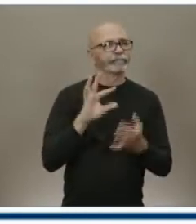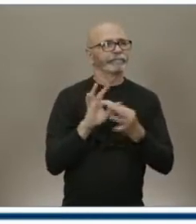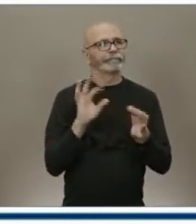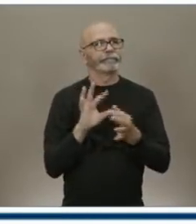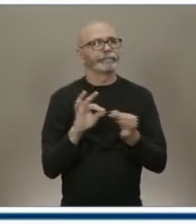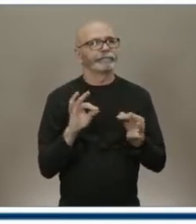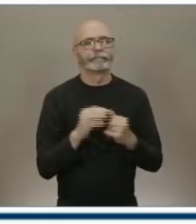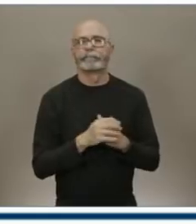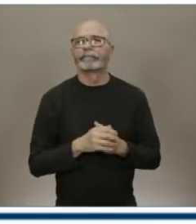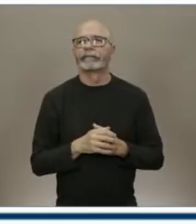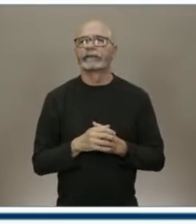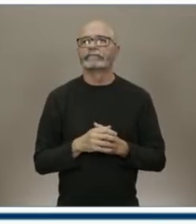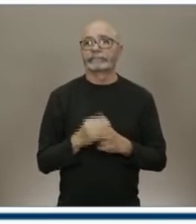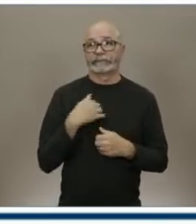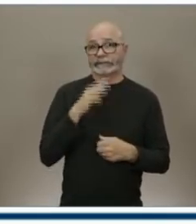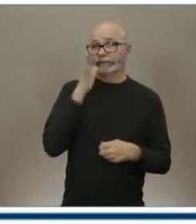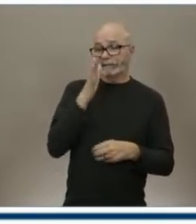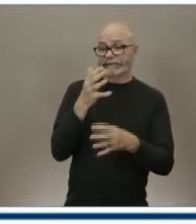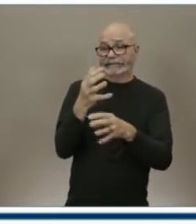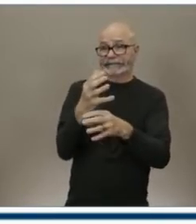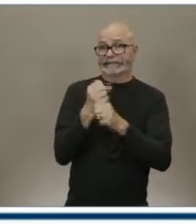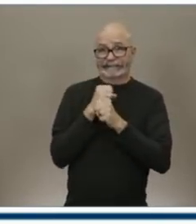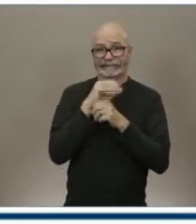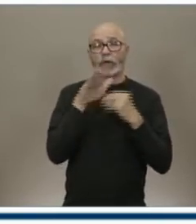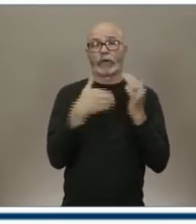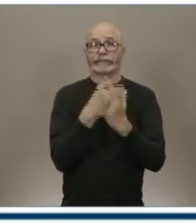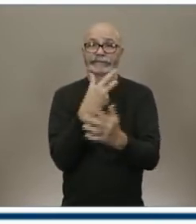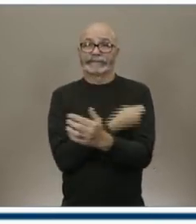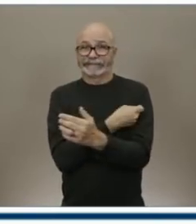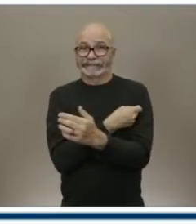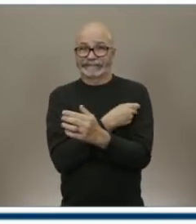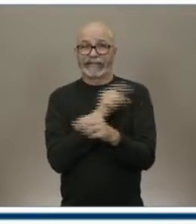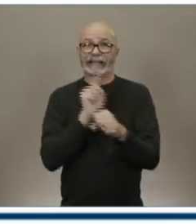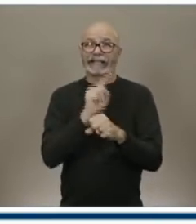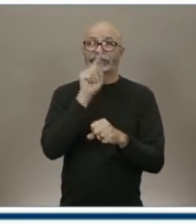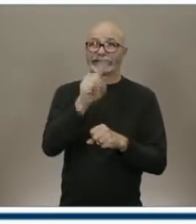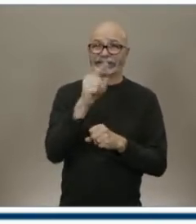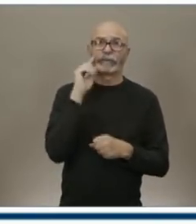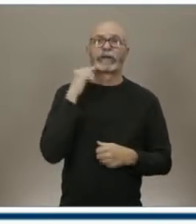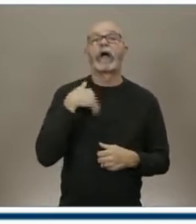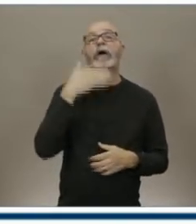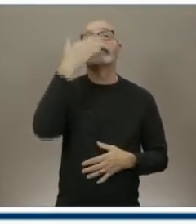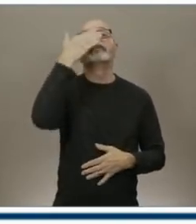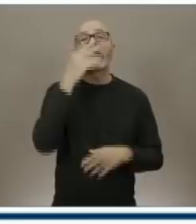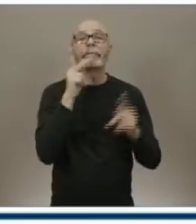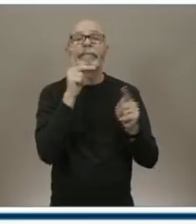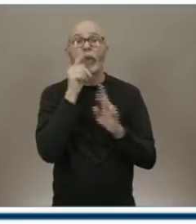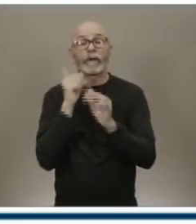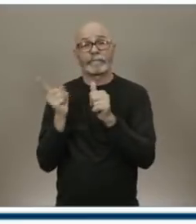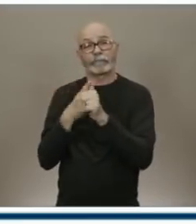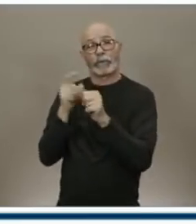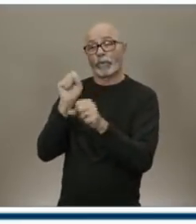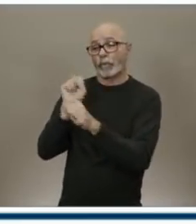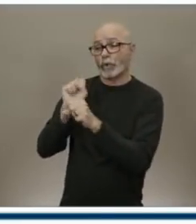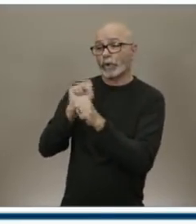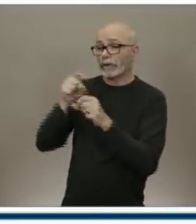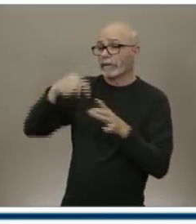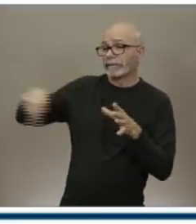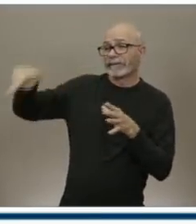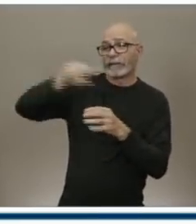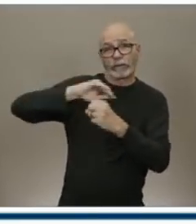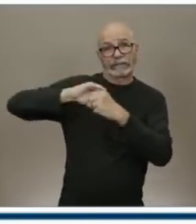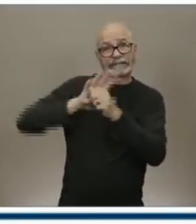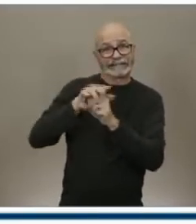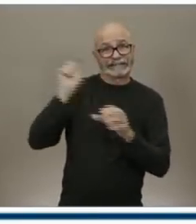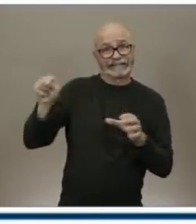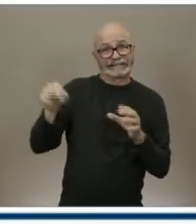and soon our frontline healthcare workers will be getting a shot in the arm. This is great news and only the beginning,